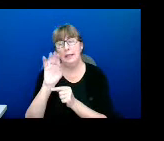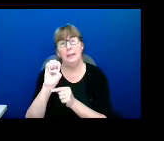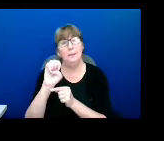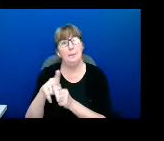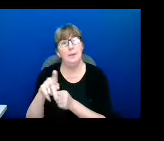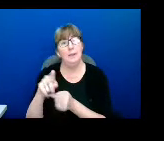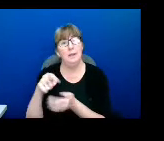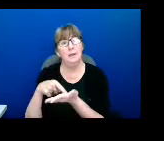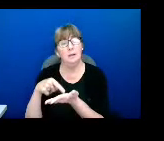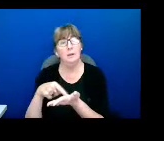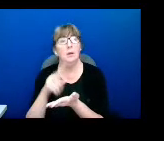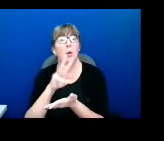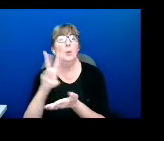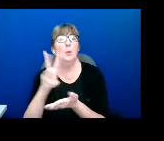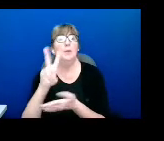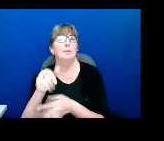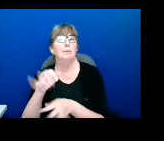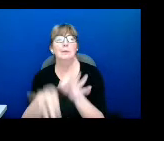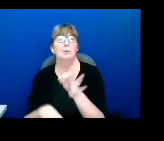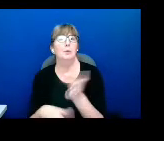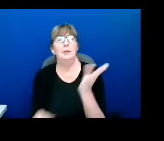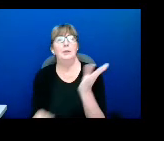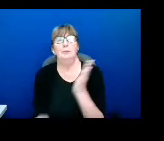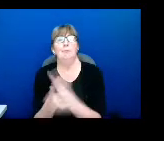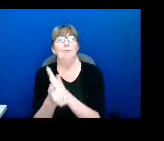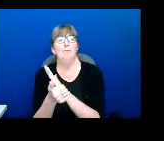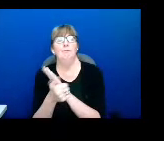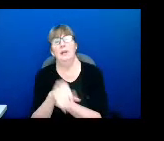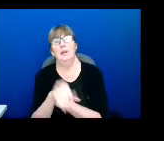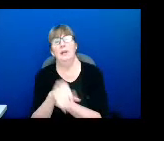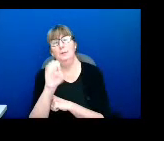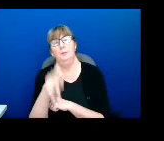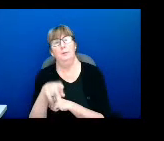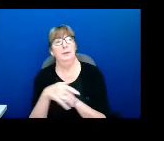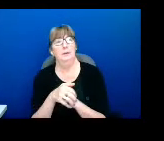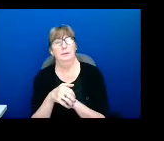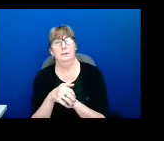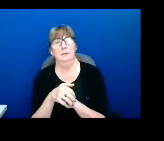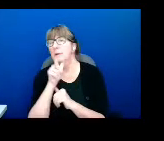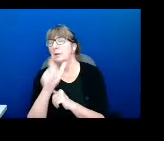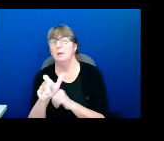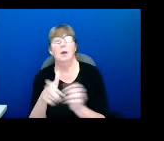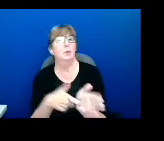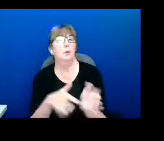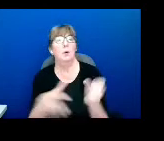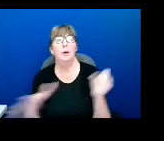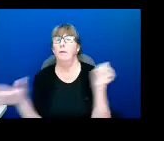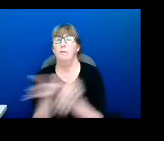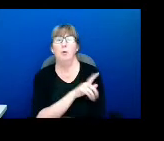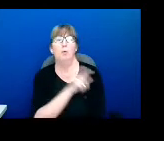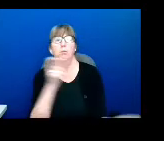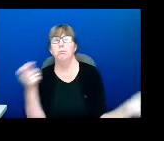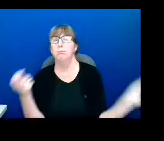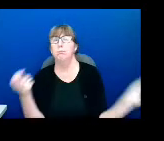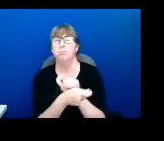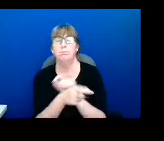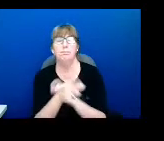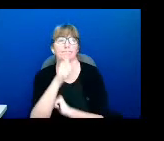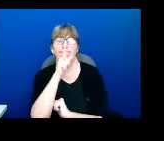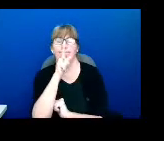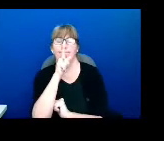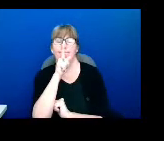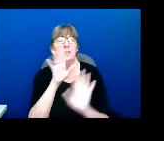Virginia, it's simple. We just do a modification of the IEP. It does not require a full IEP meeting. You simply do